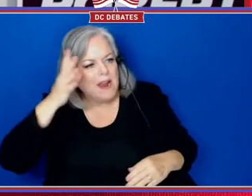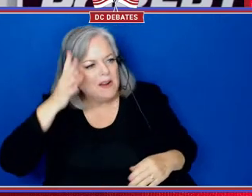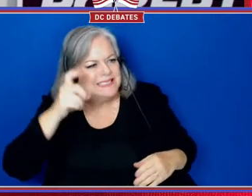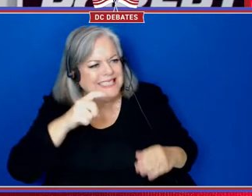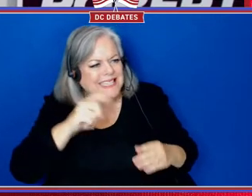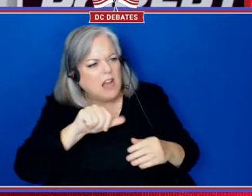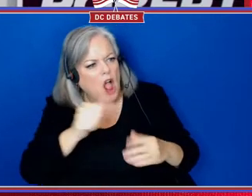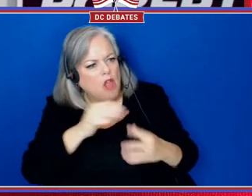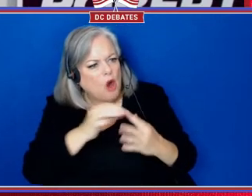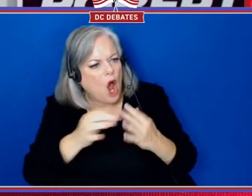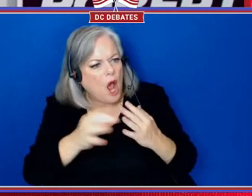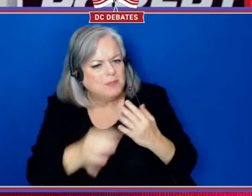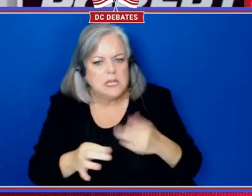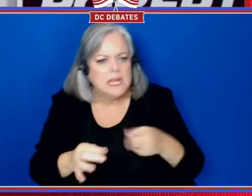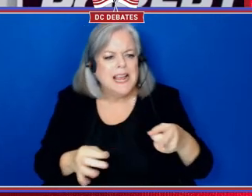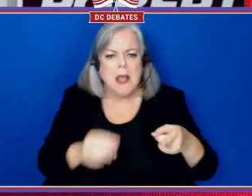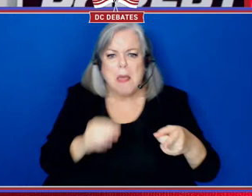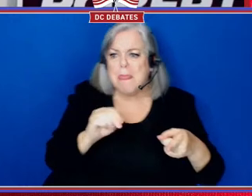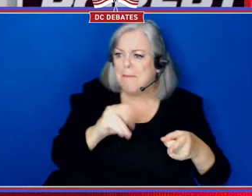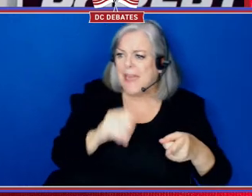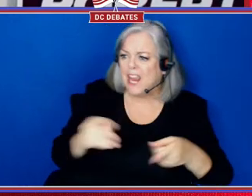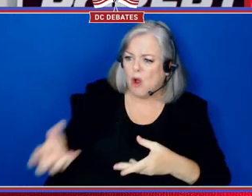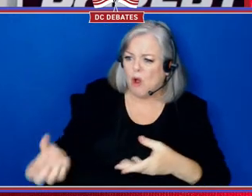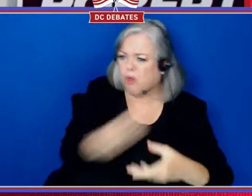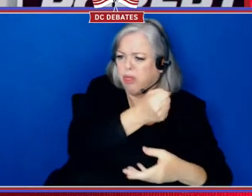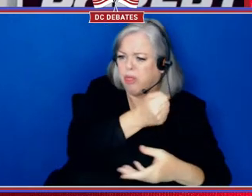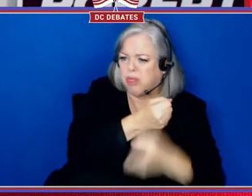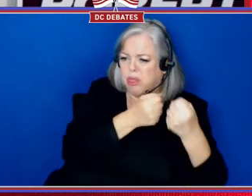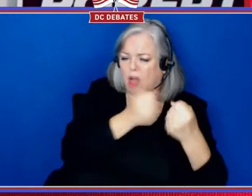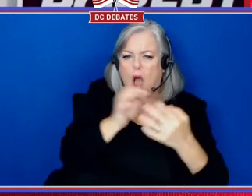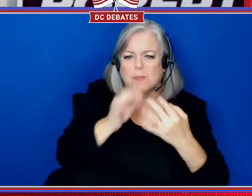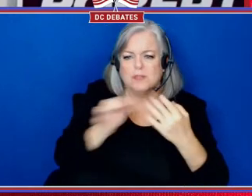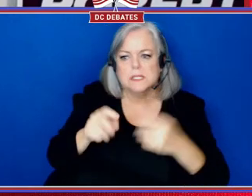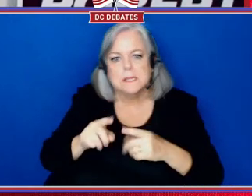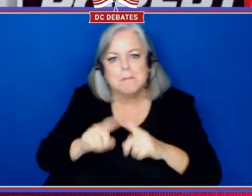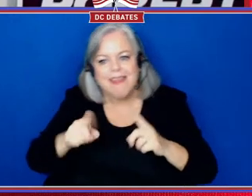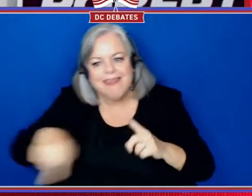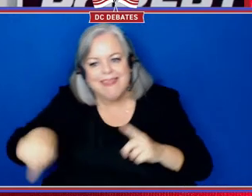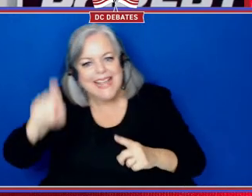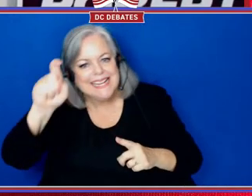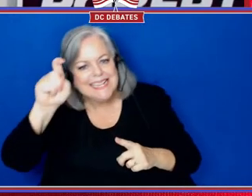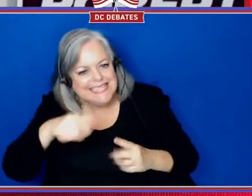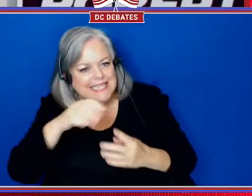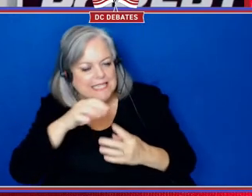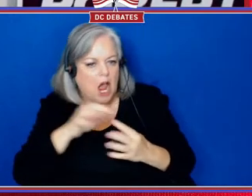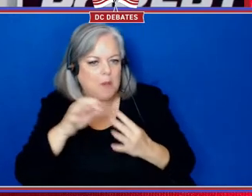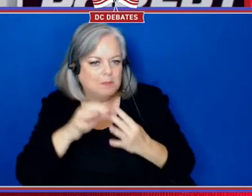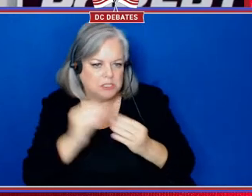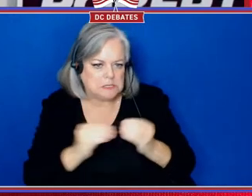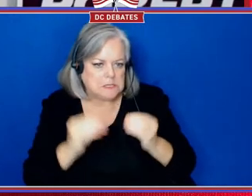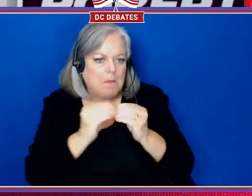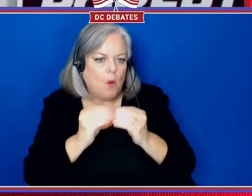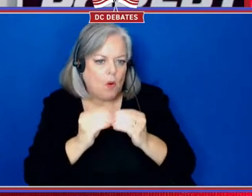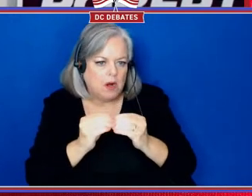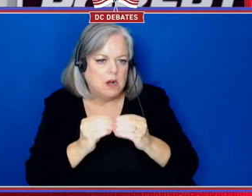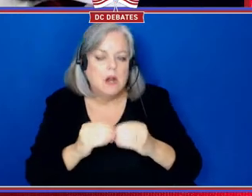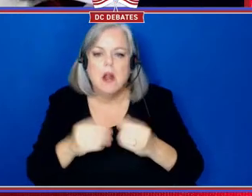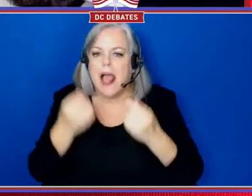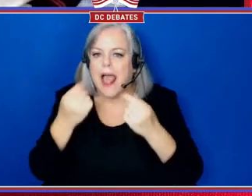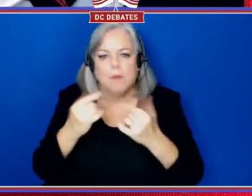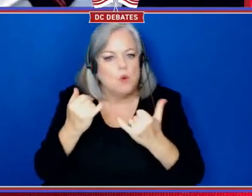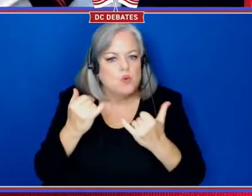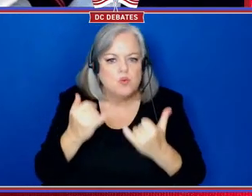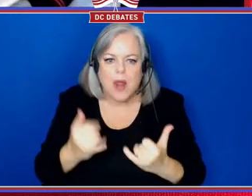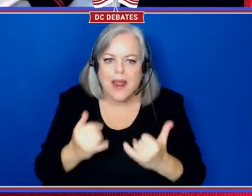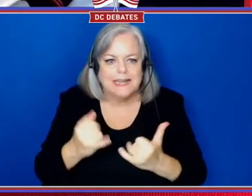give options. These schools will be in their community. Are they Robert White? No. Are they radical? No. Thank They're happening you. Right now. That's